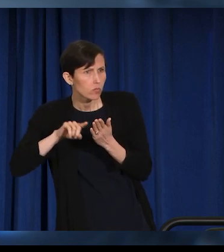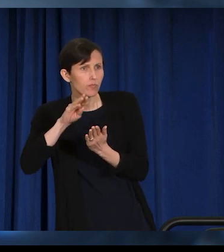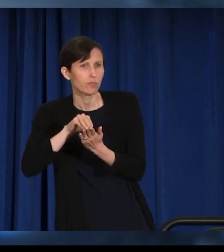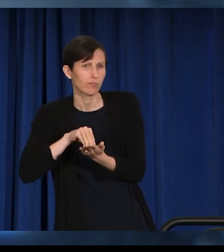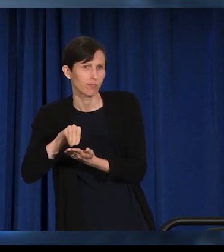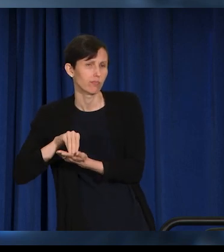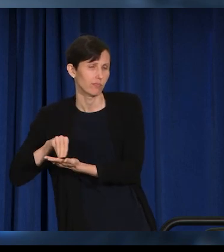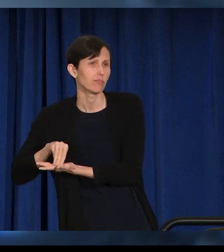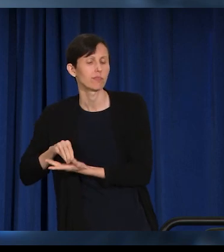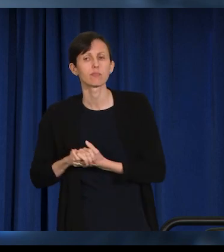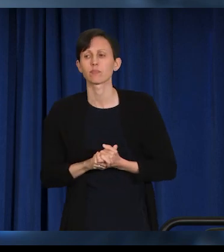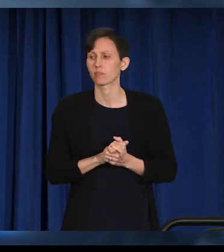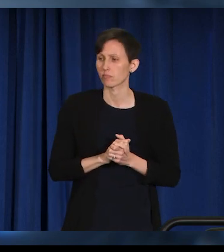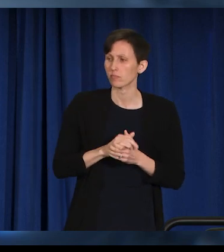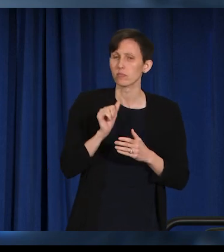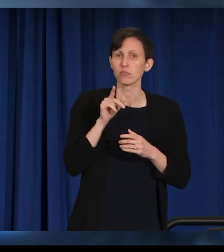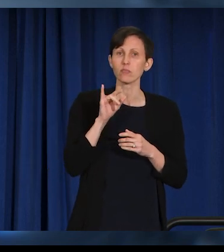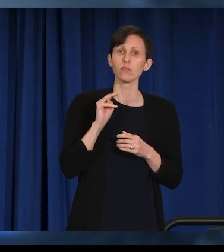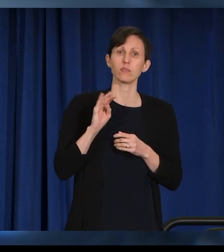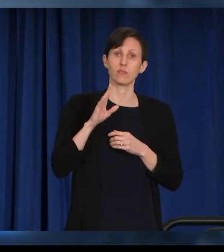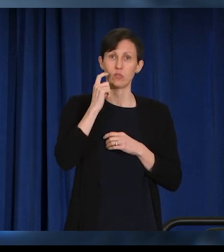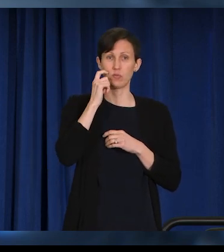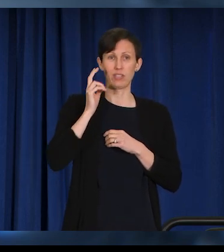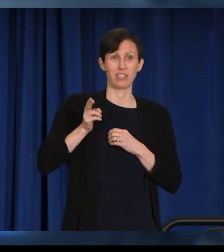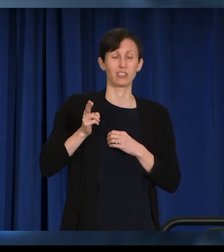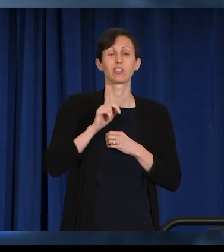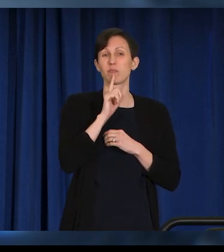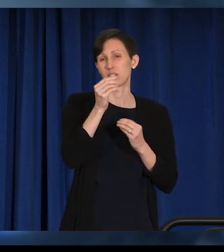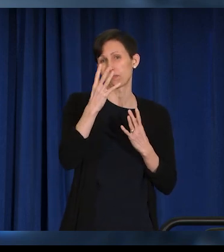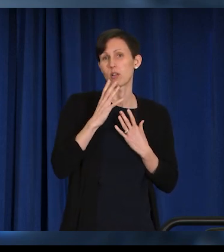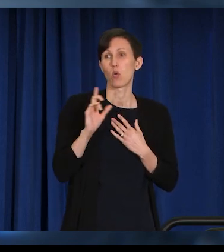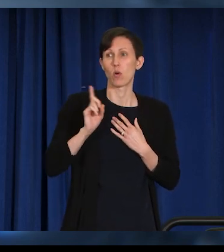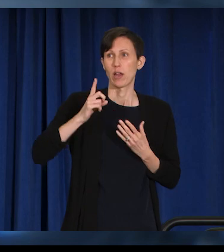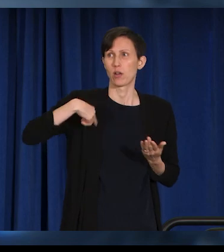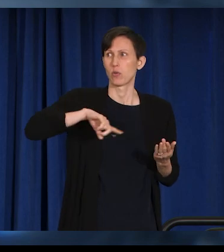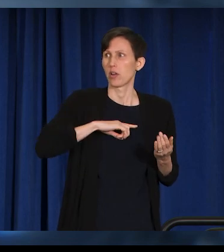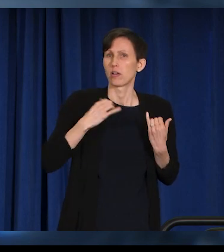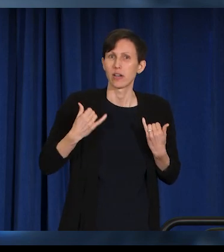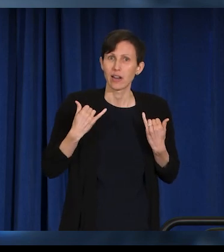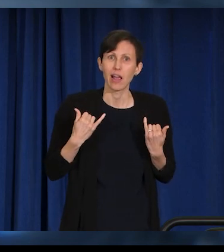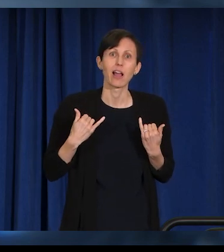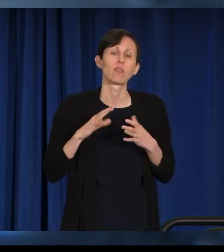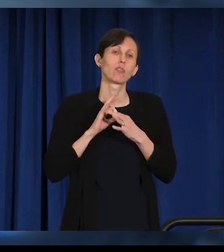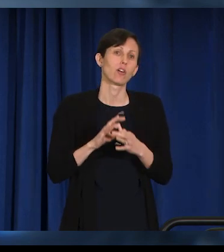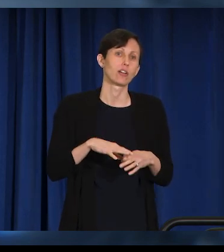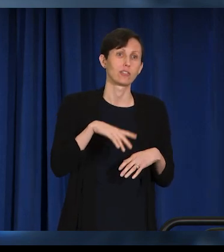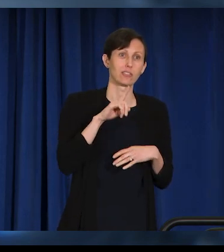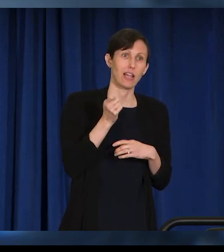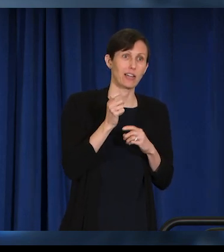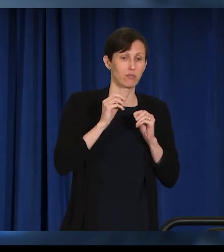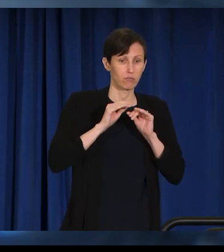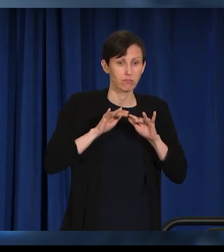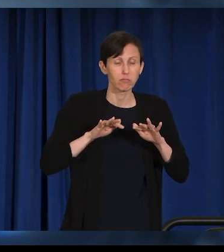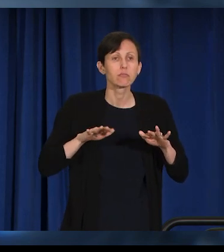recent history also provides insight into why we are where we are today in regard to diagnosis prevalence, diversifying